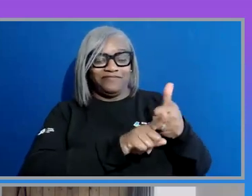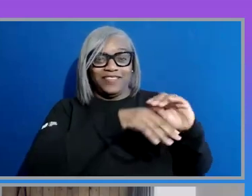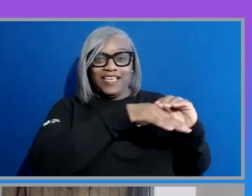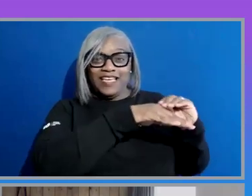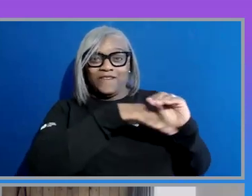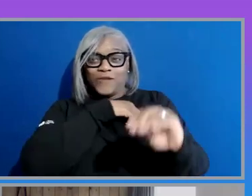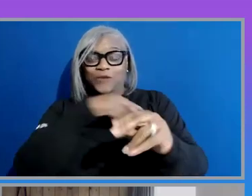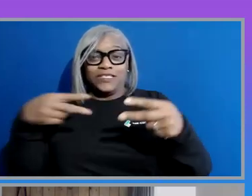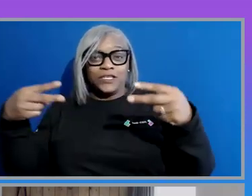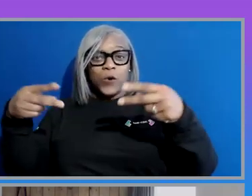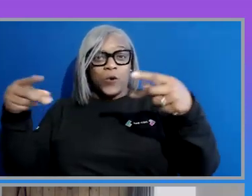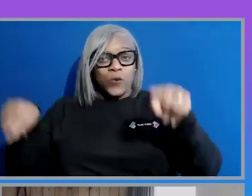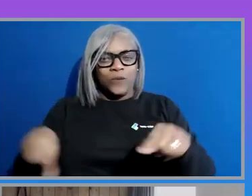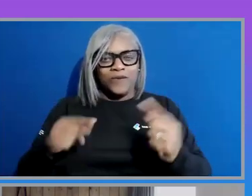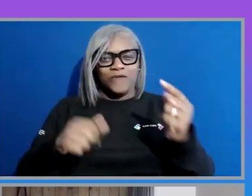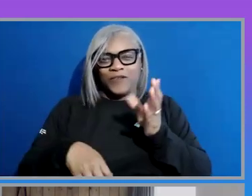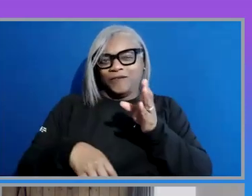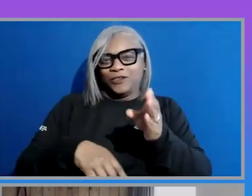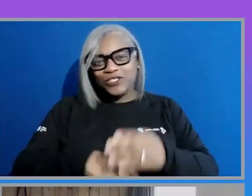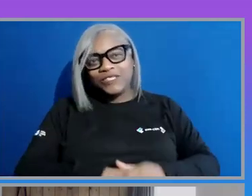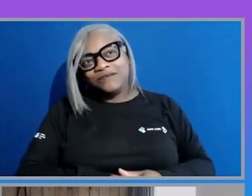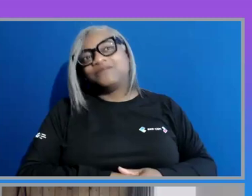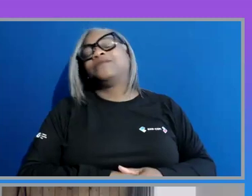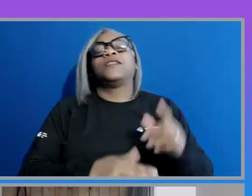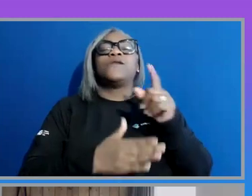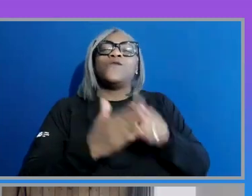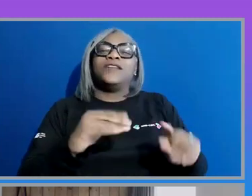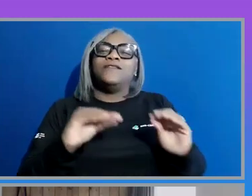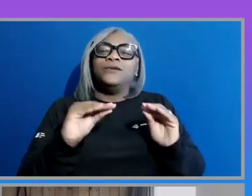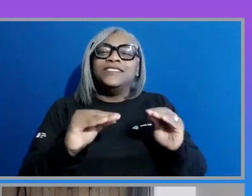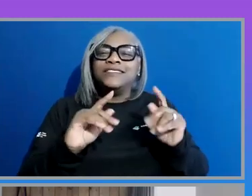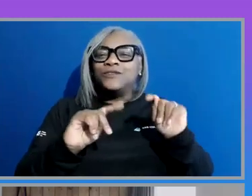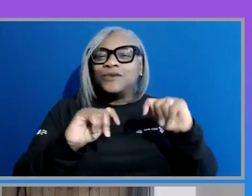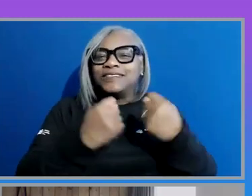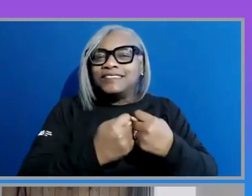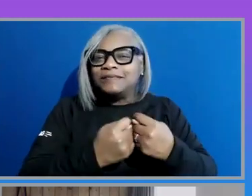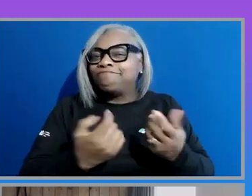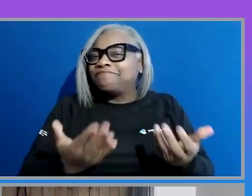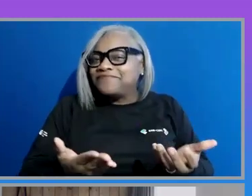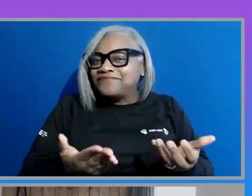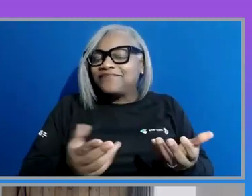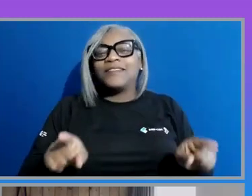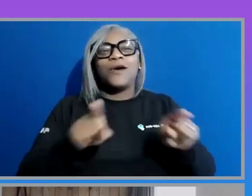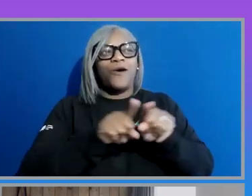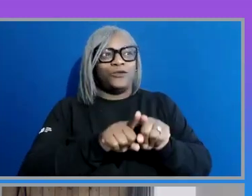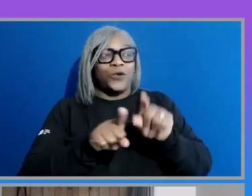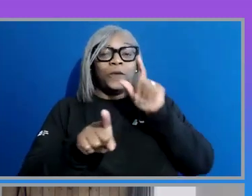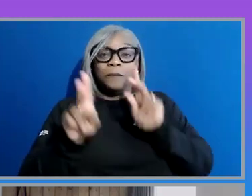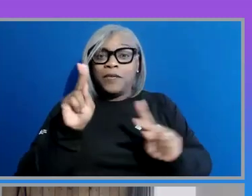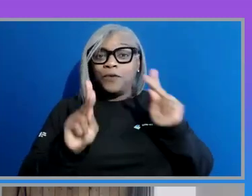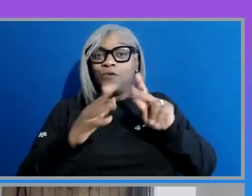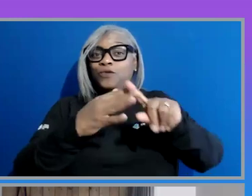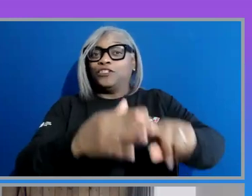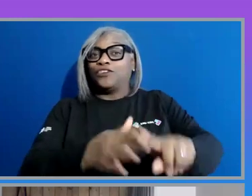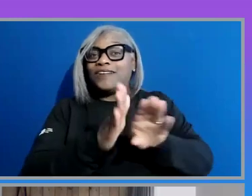for the web will be written in the future. What are you teaching your team? What are you teaching those who will come after you?